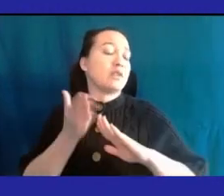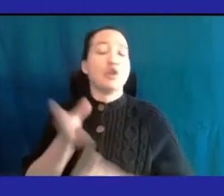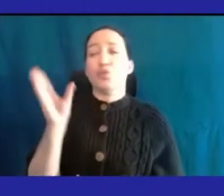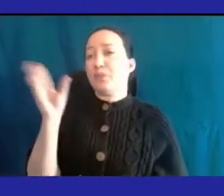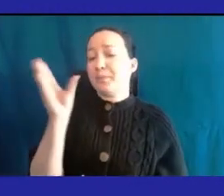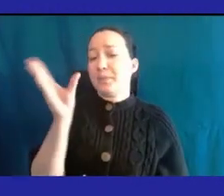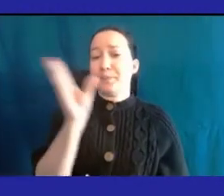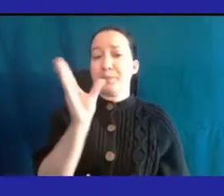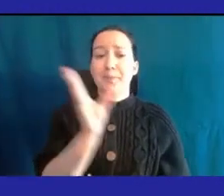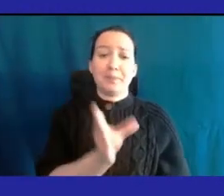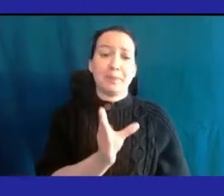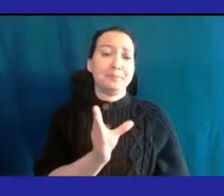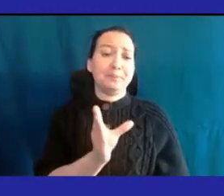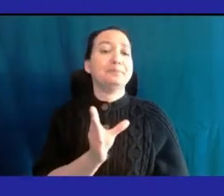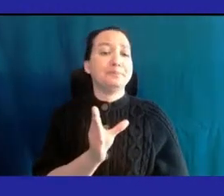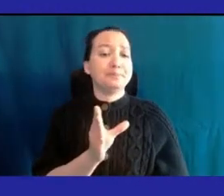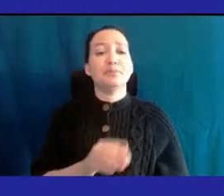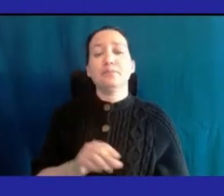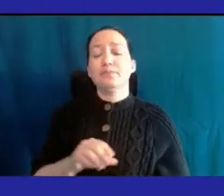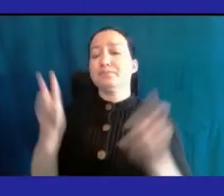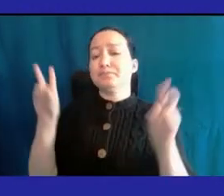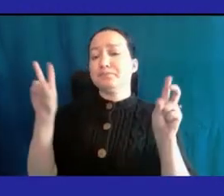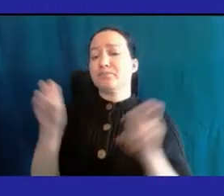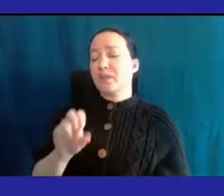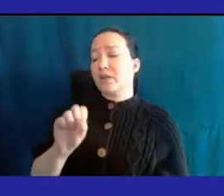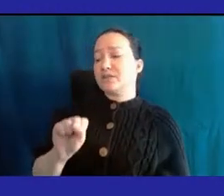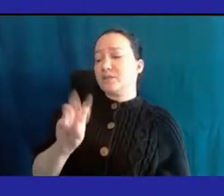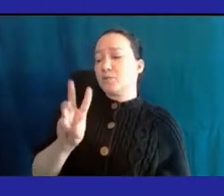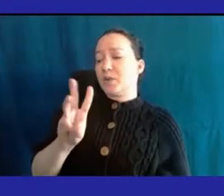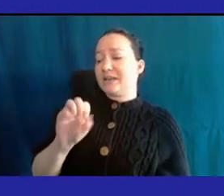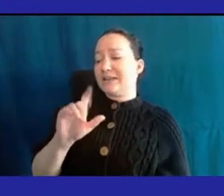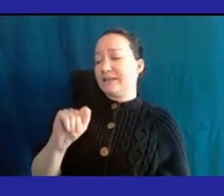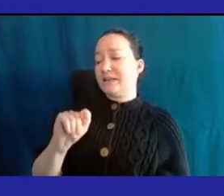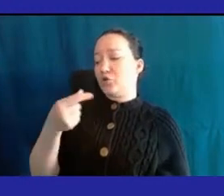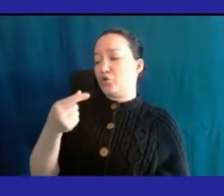where we yielded Suite Group to be the highest rated proposer.